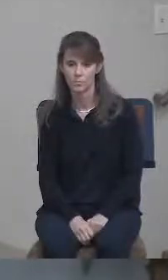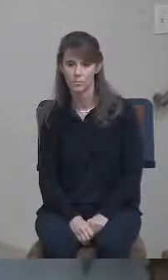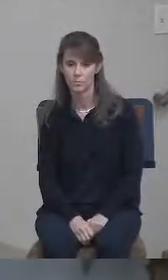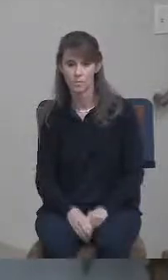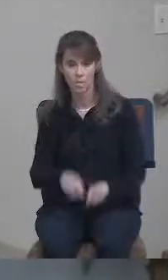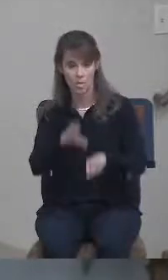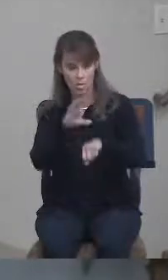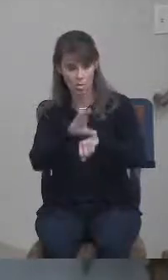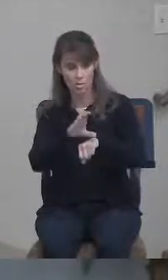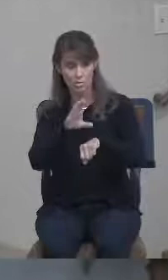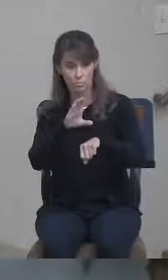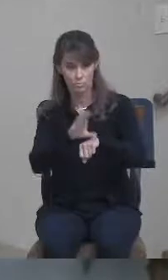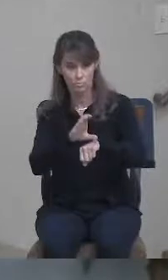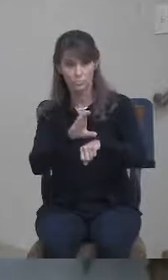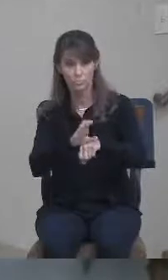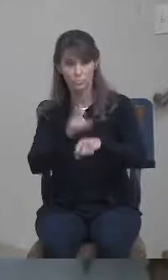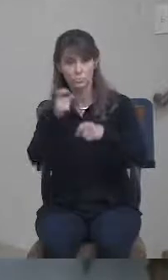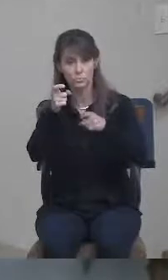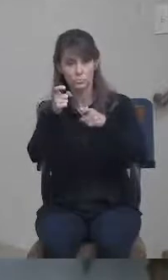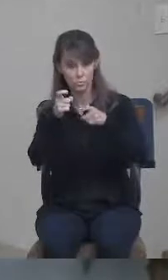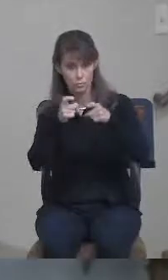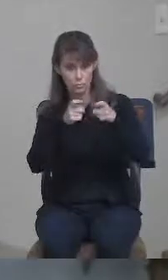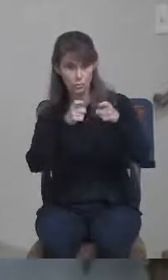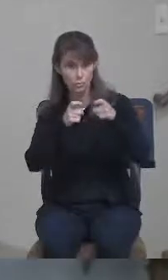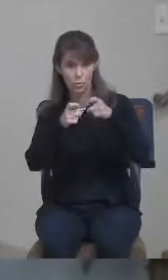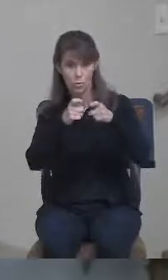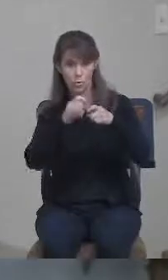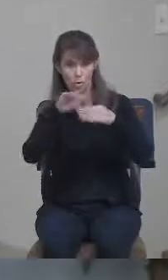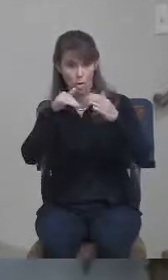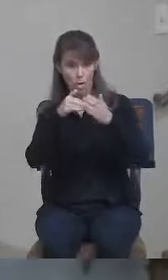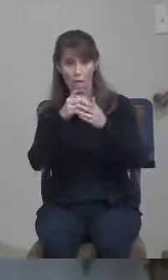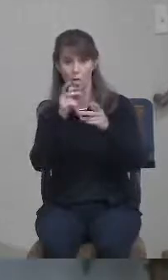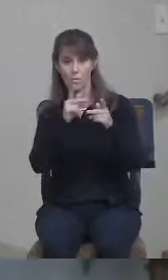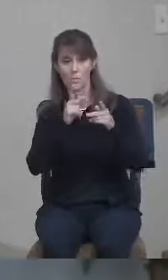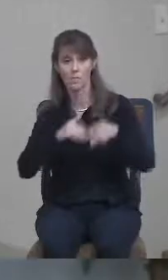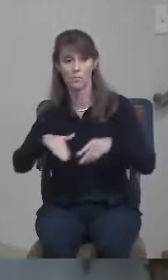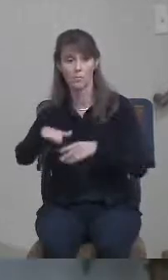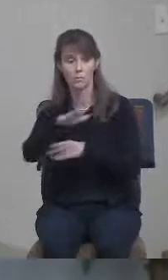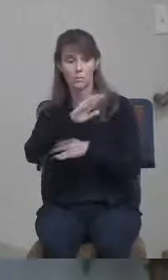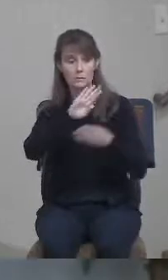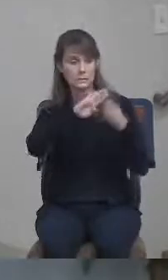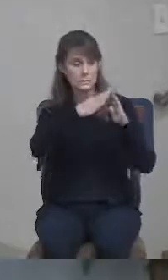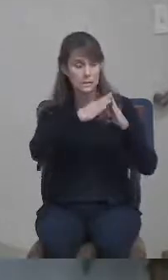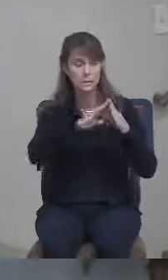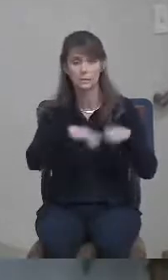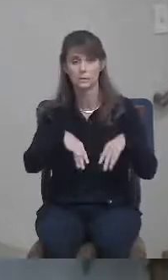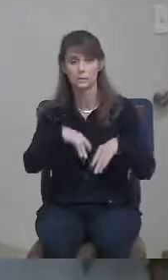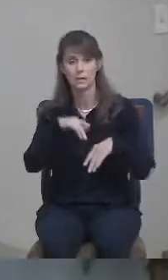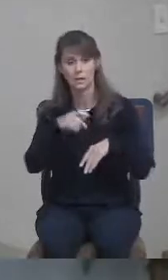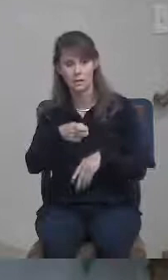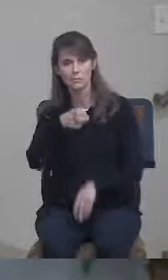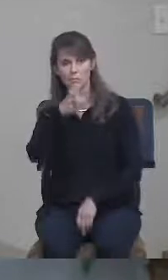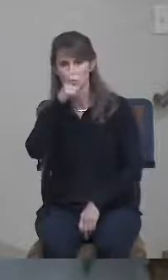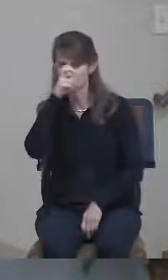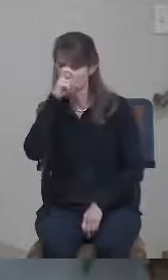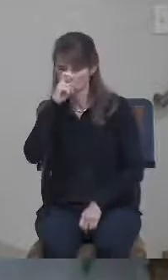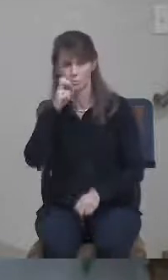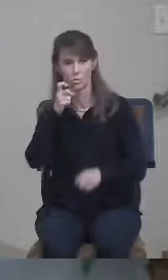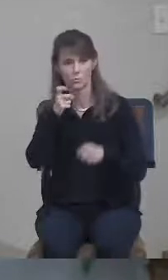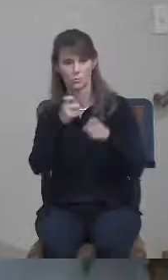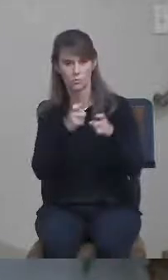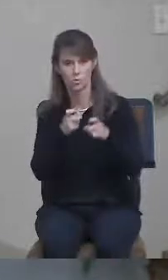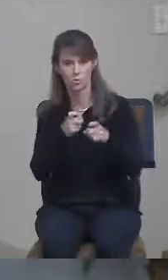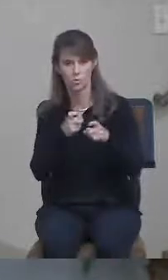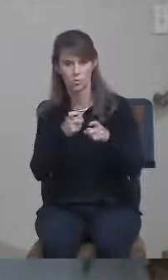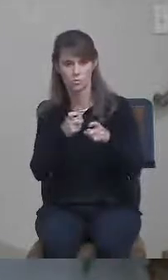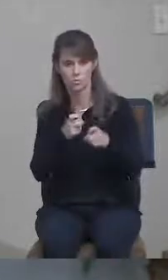church did rule with, as I said already, with an iron hand for a